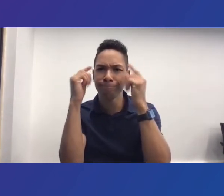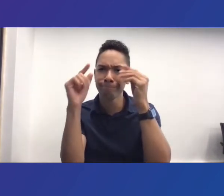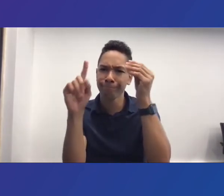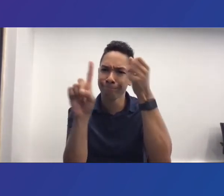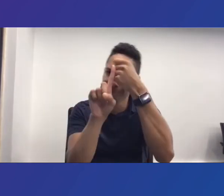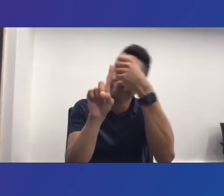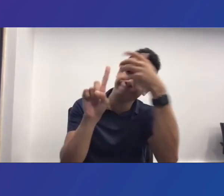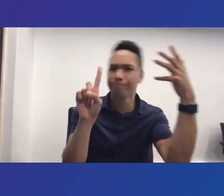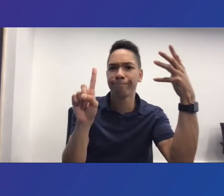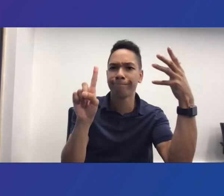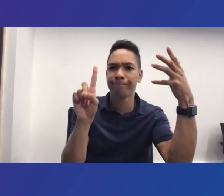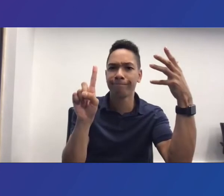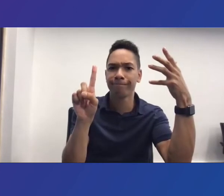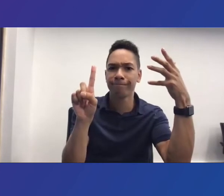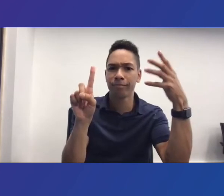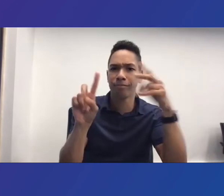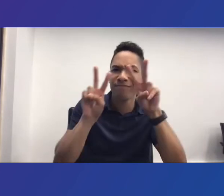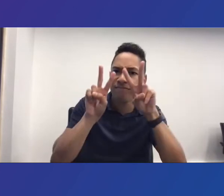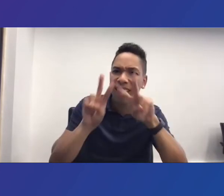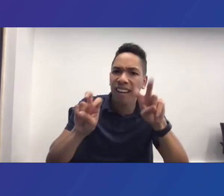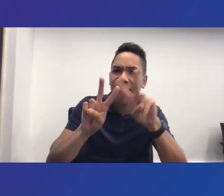kind of look through